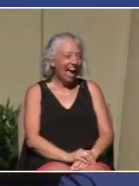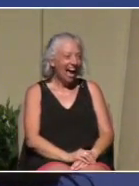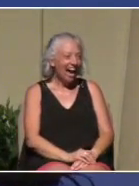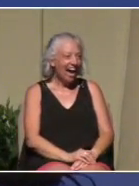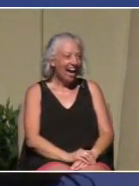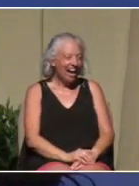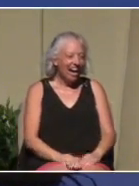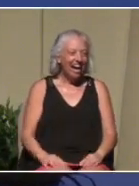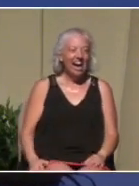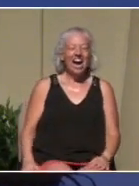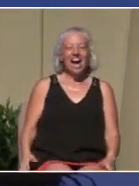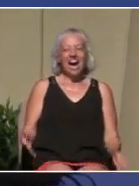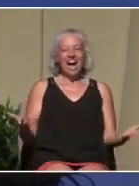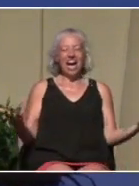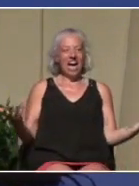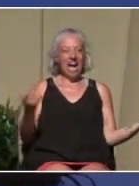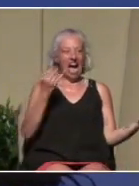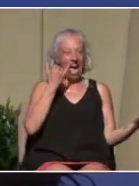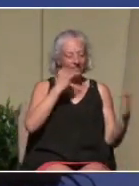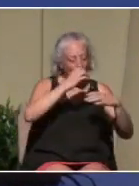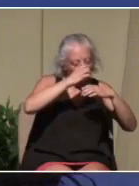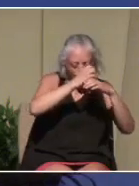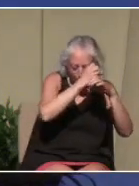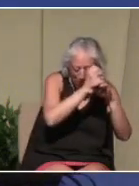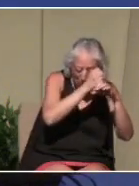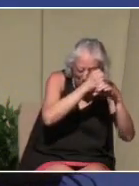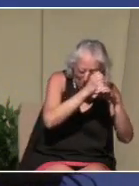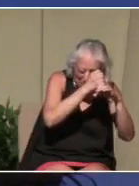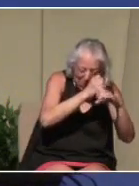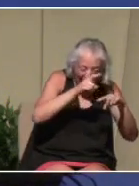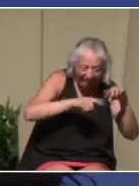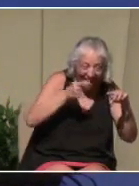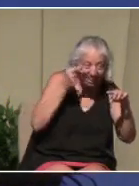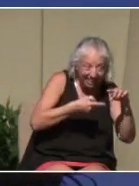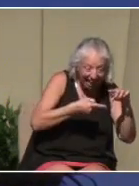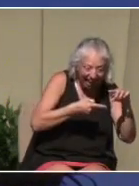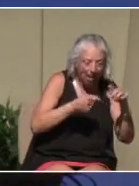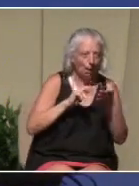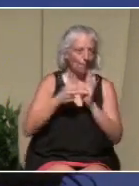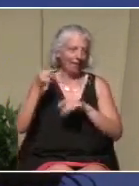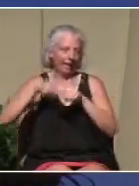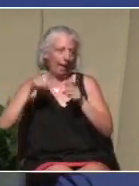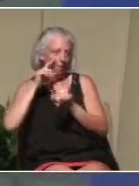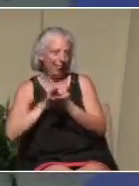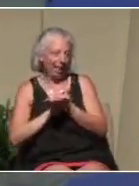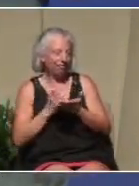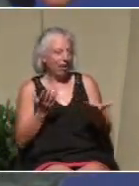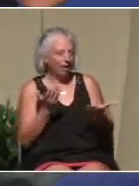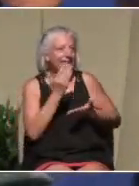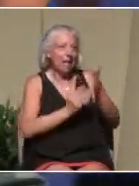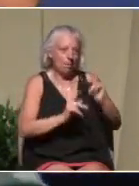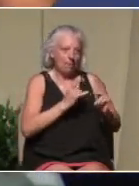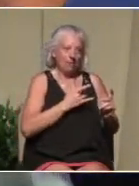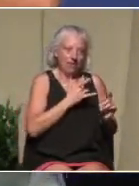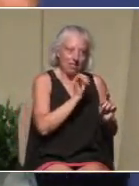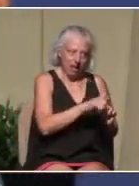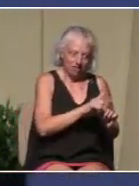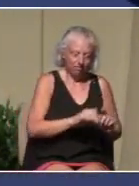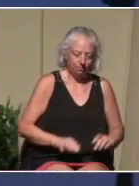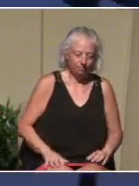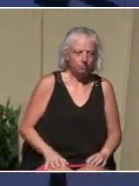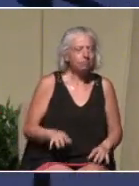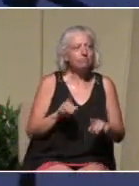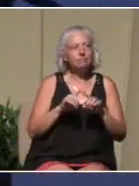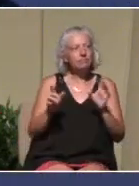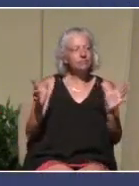They didn't, you know, if you can't see it in a microscope for some people, you can't believe it, right? But what I'm trying to say is this Jesus,